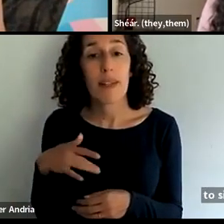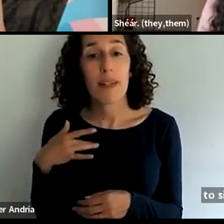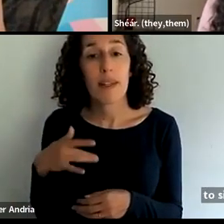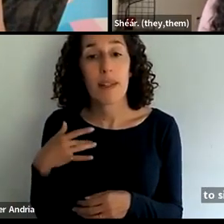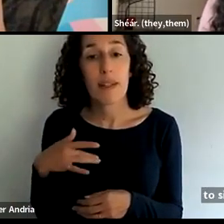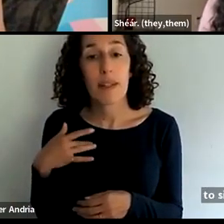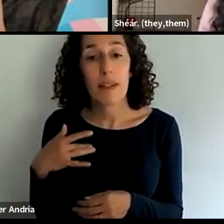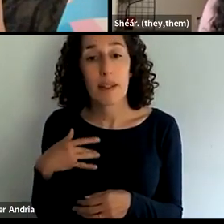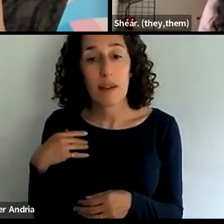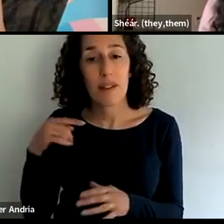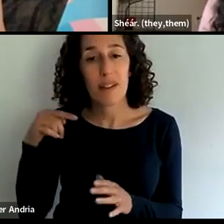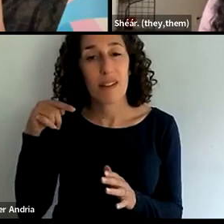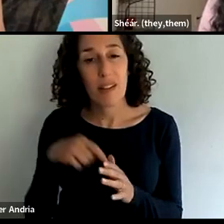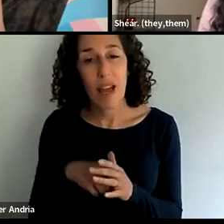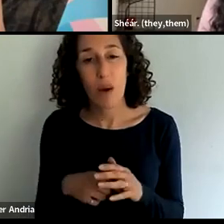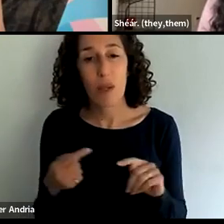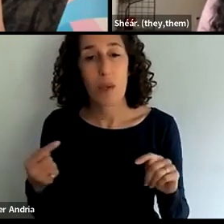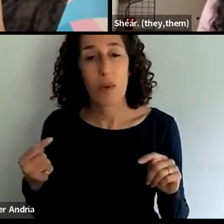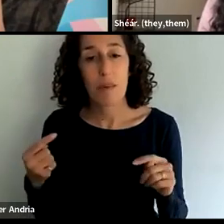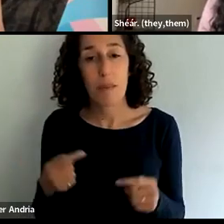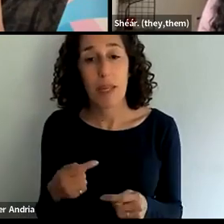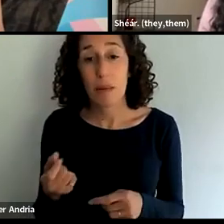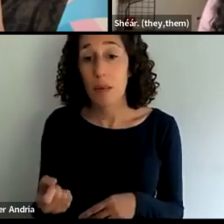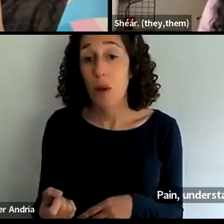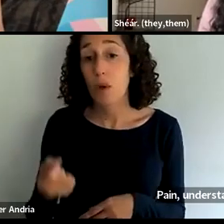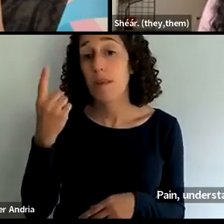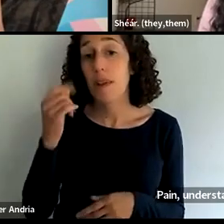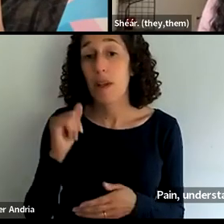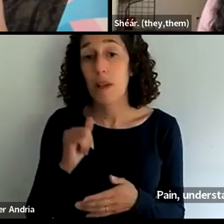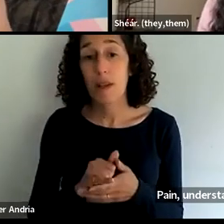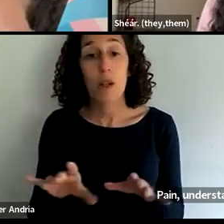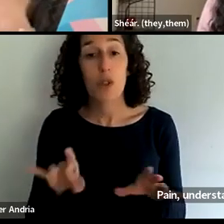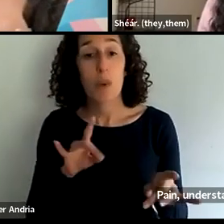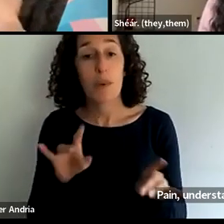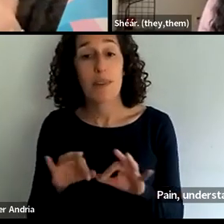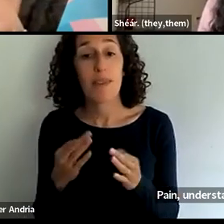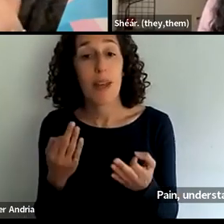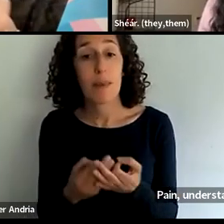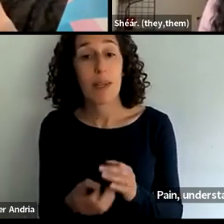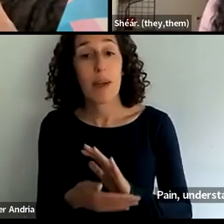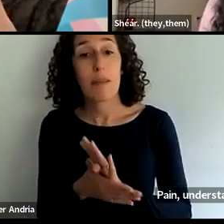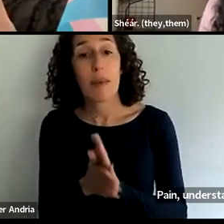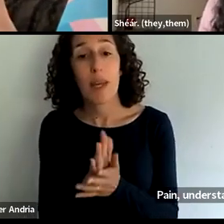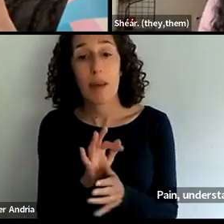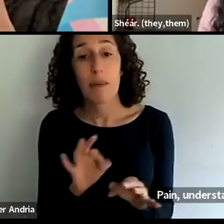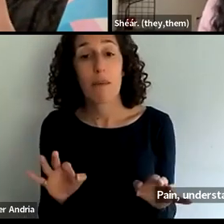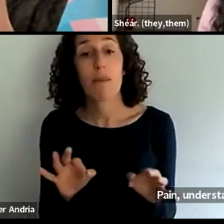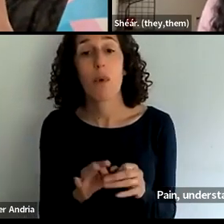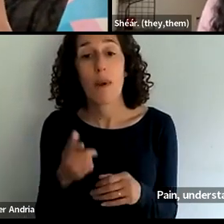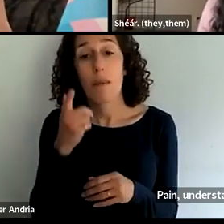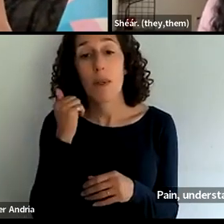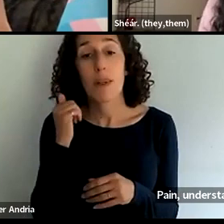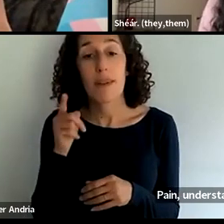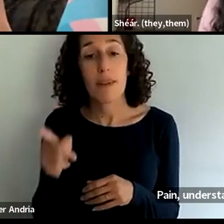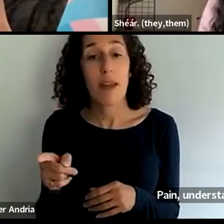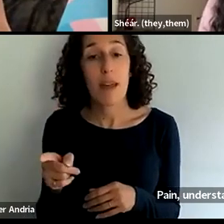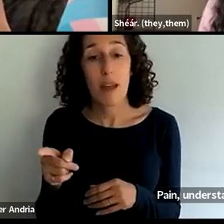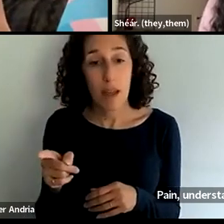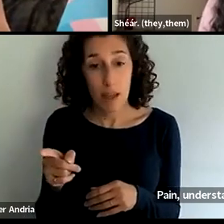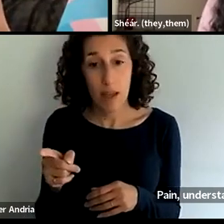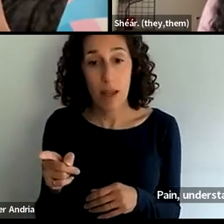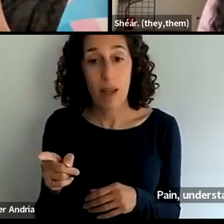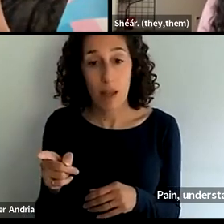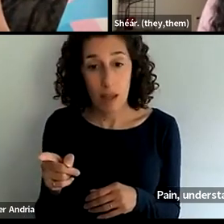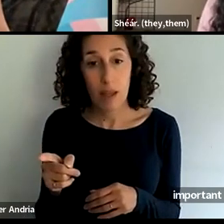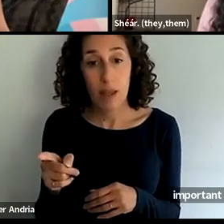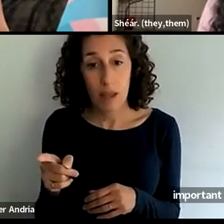Understand that chosen family became that important because they were the loving and nurturing ones to the